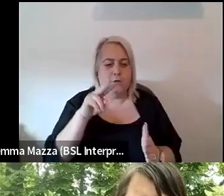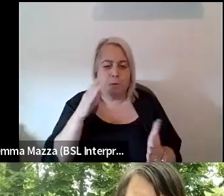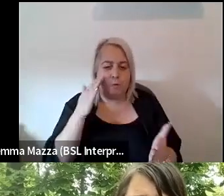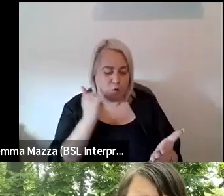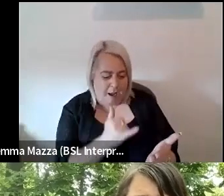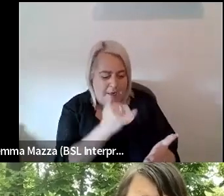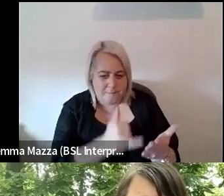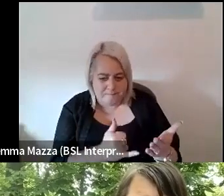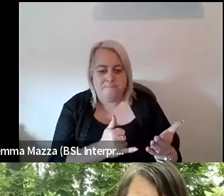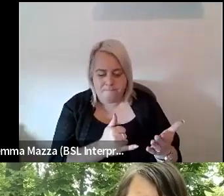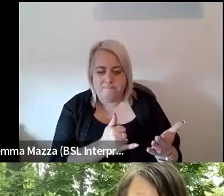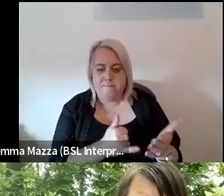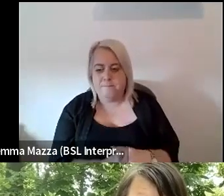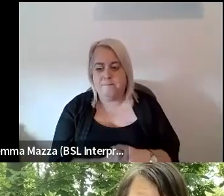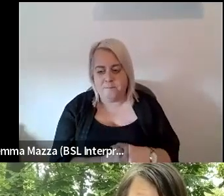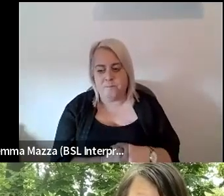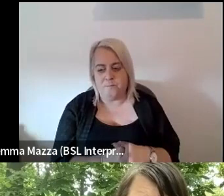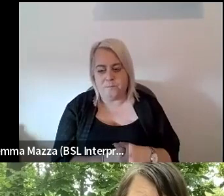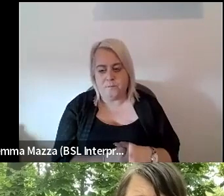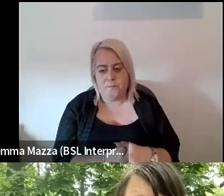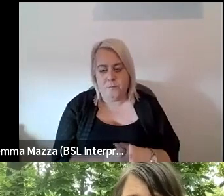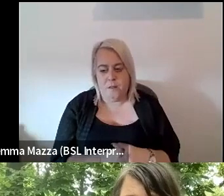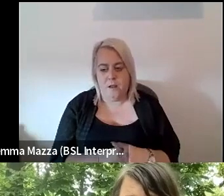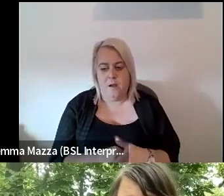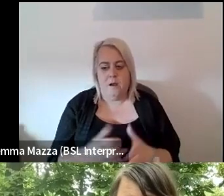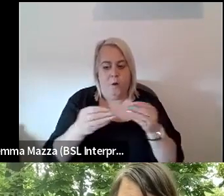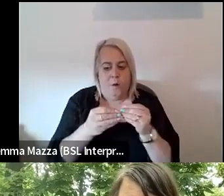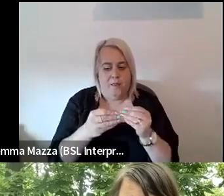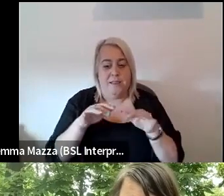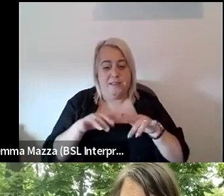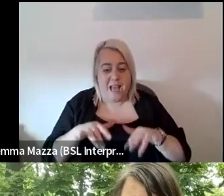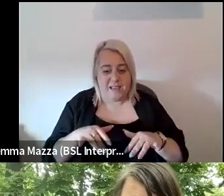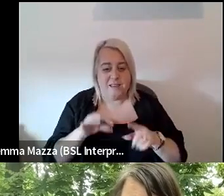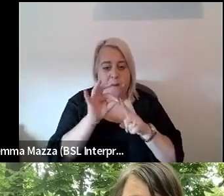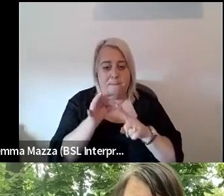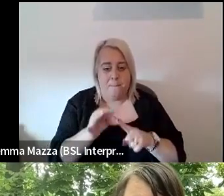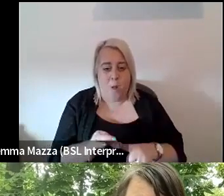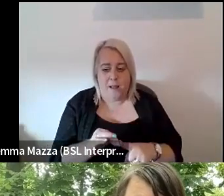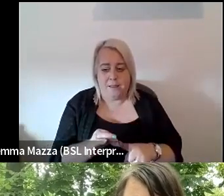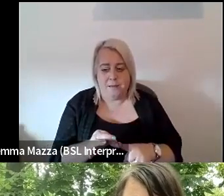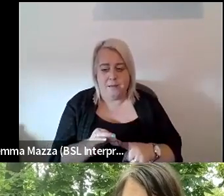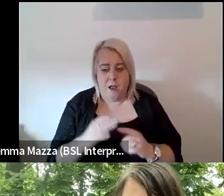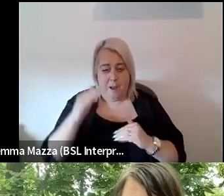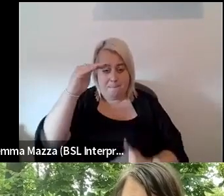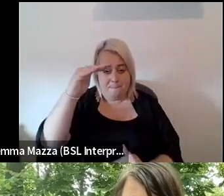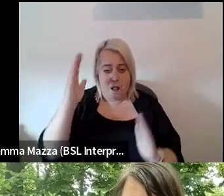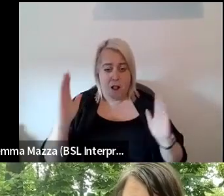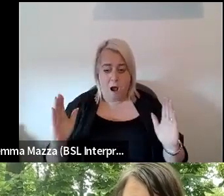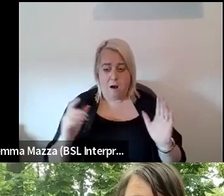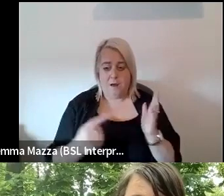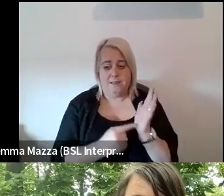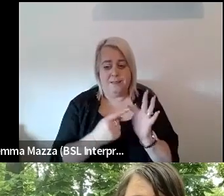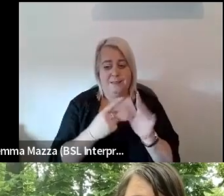idea. But with the text and the bullets, if I get a big block of text, the first thing I do is dump it into